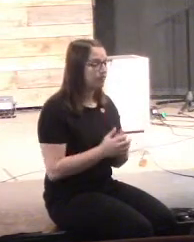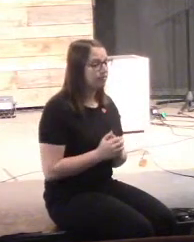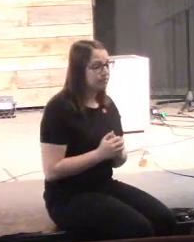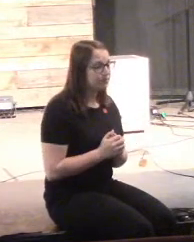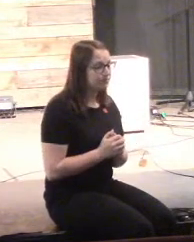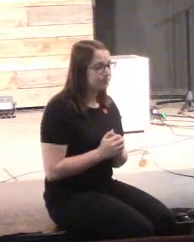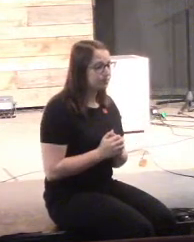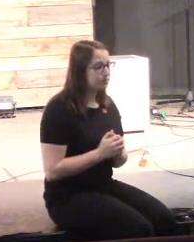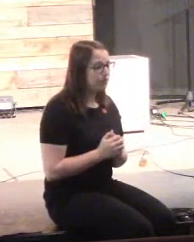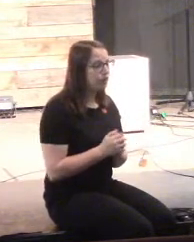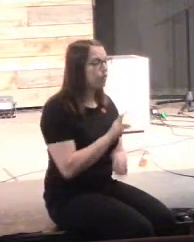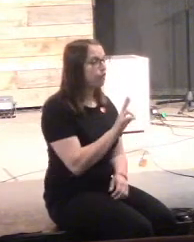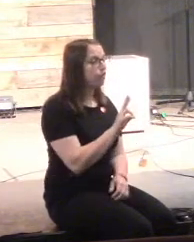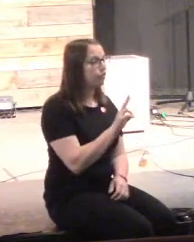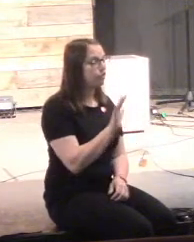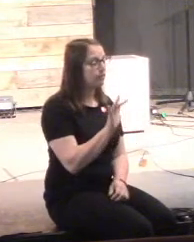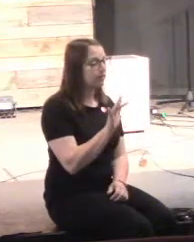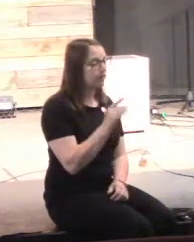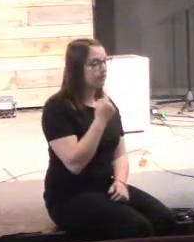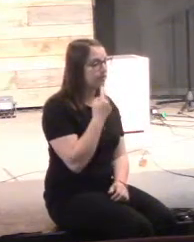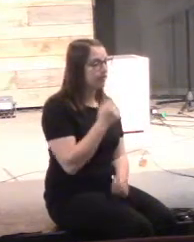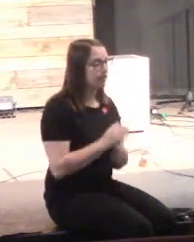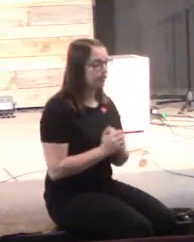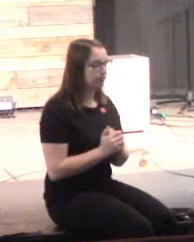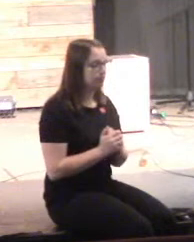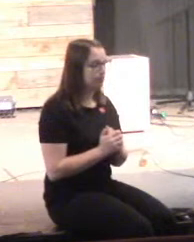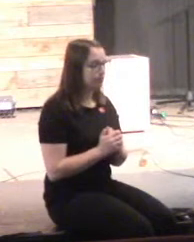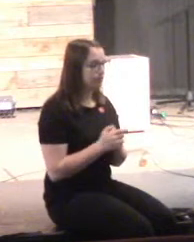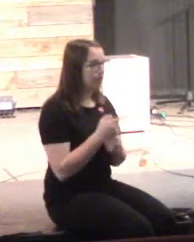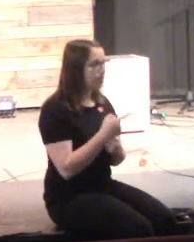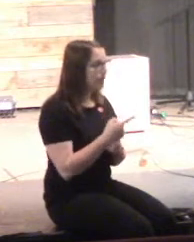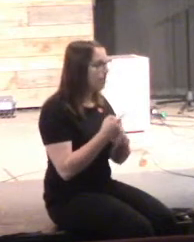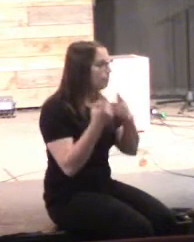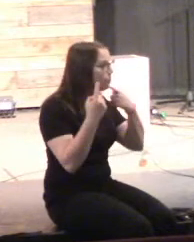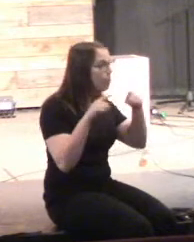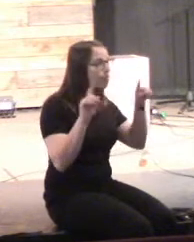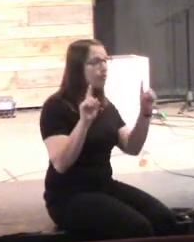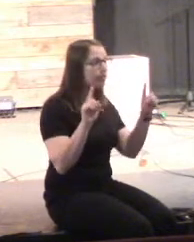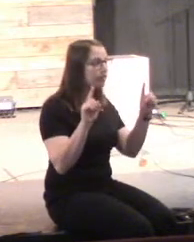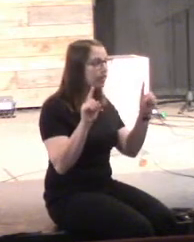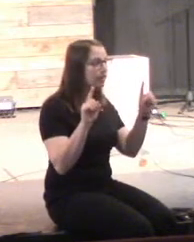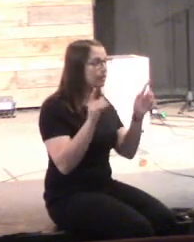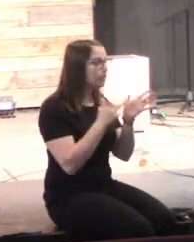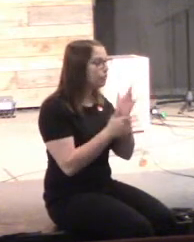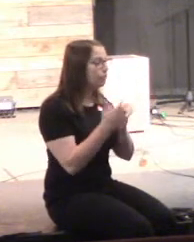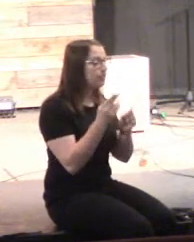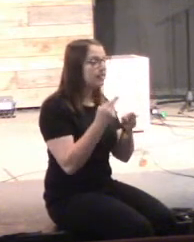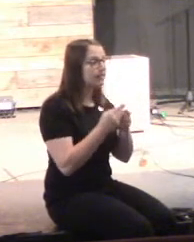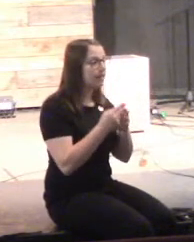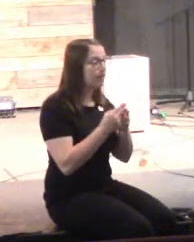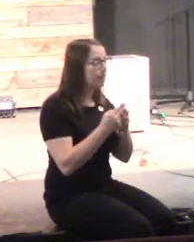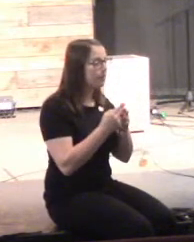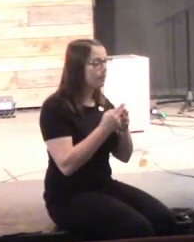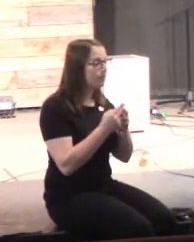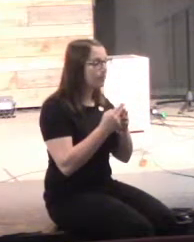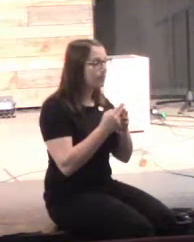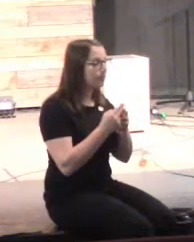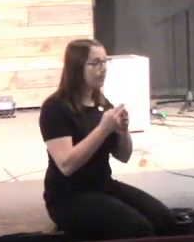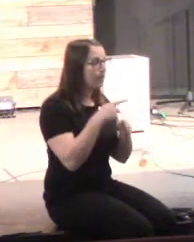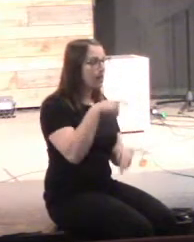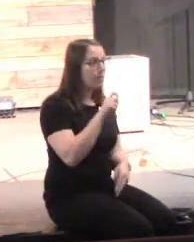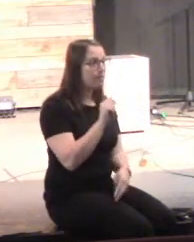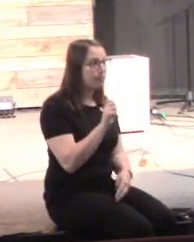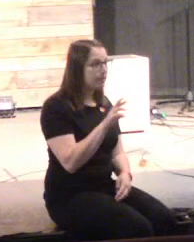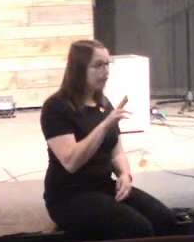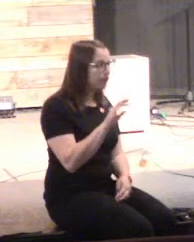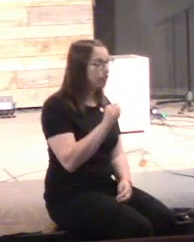verse 25, it says, after they had further proclaimed the word of the Lord and testified about Jesus, Peter and John